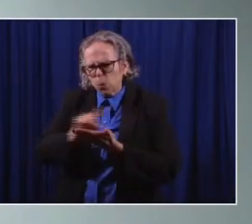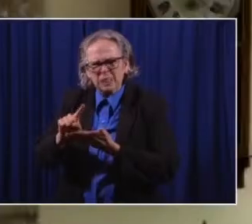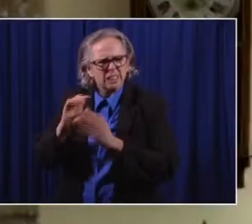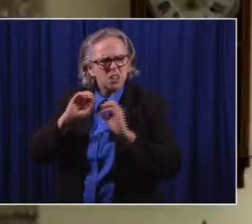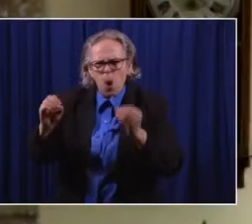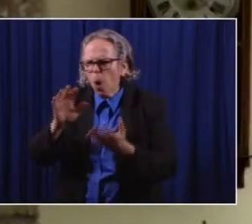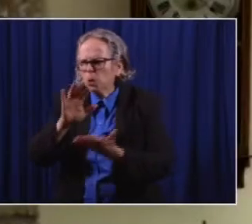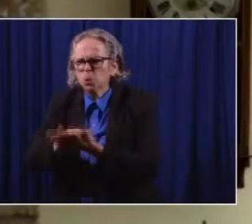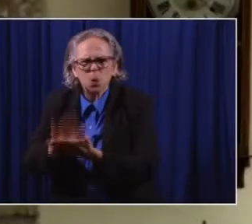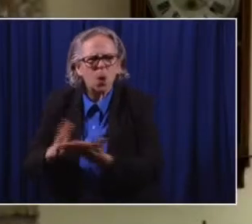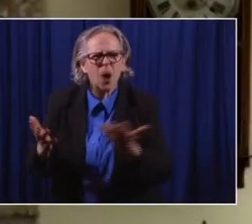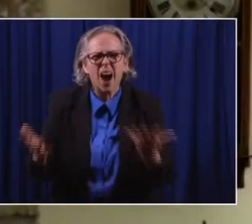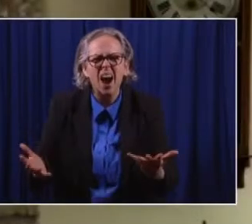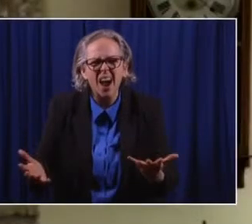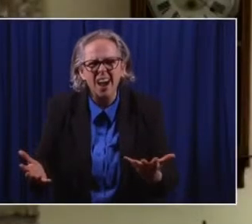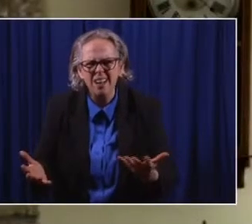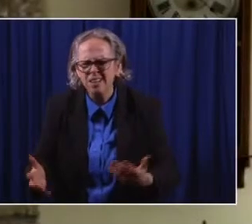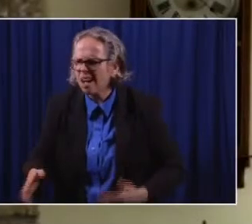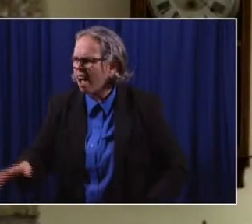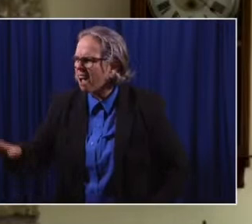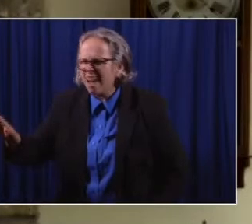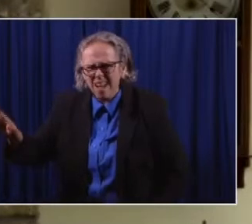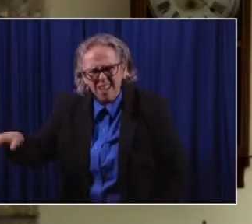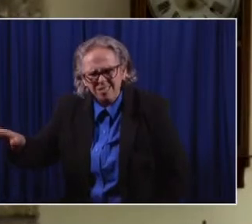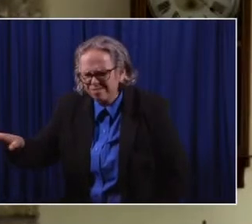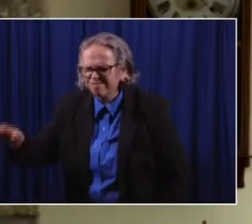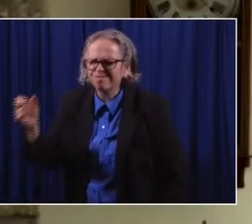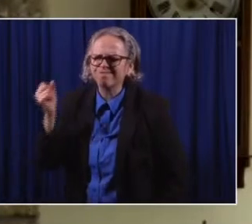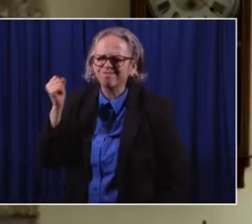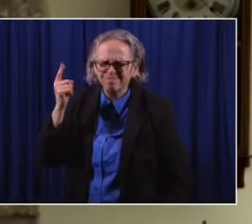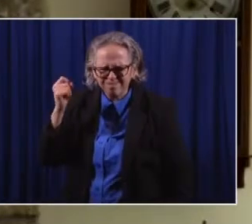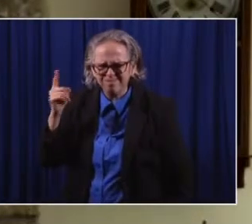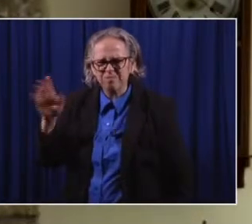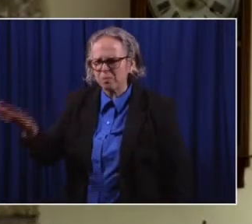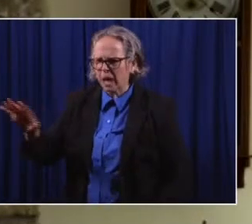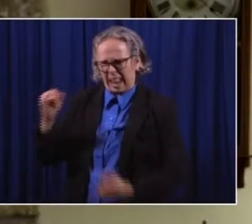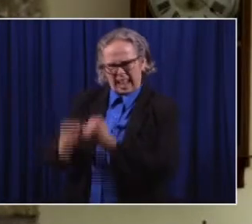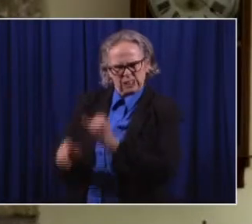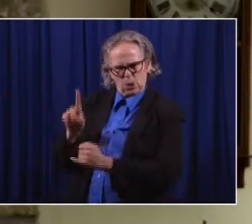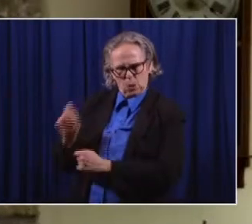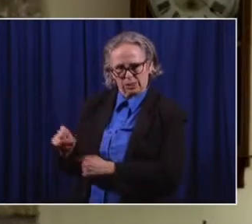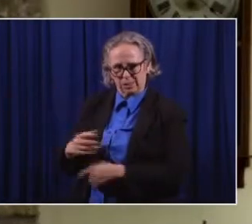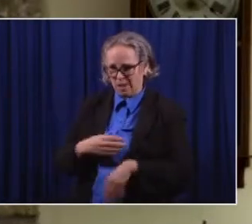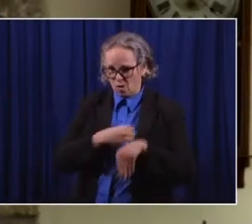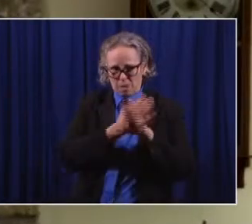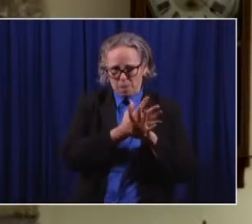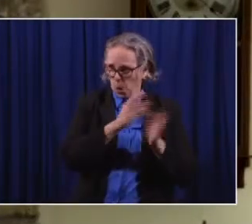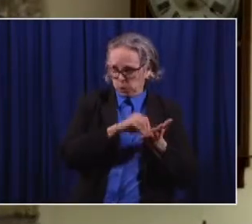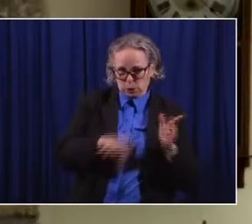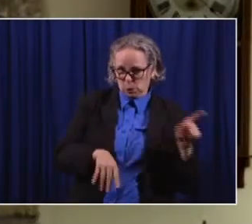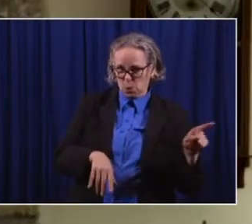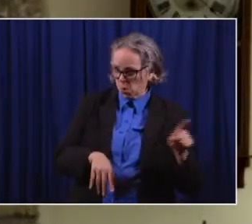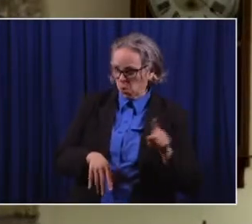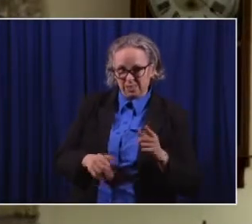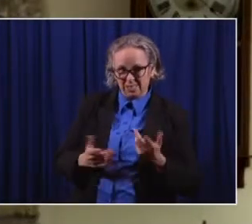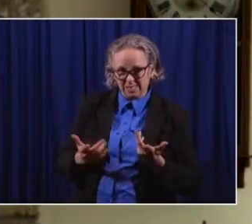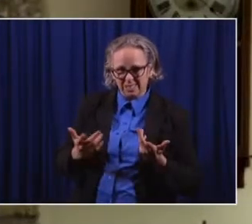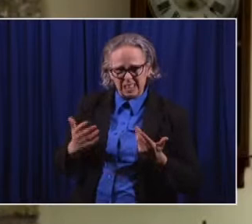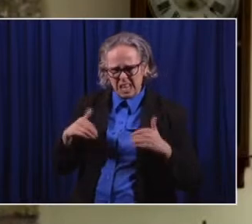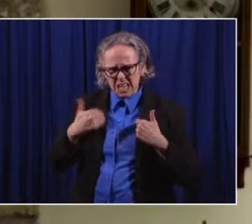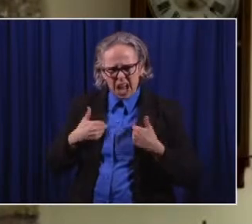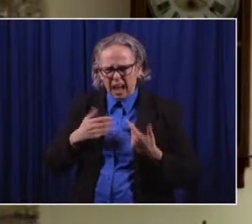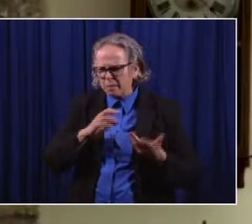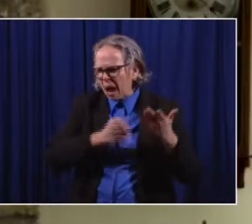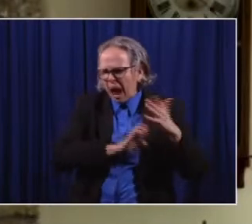Well, that's great. One last question. For your remote students who are in, let's say, lower elementary school, how